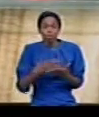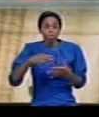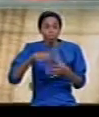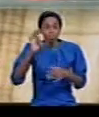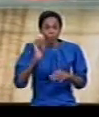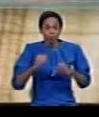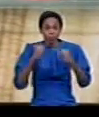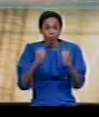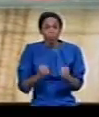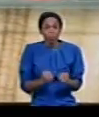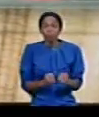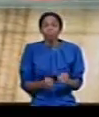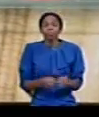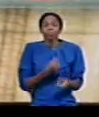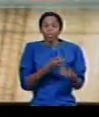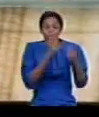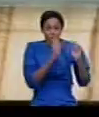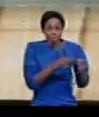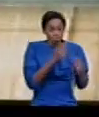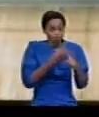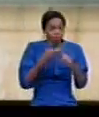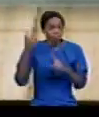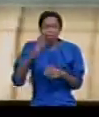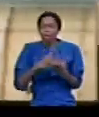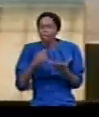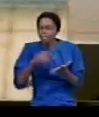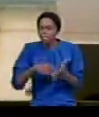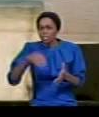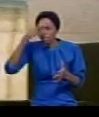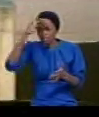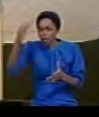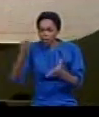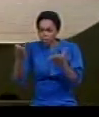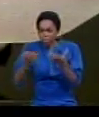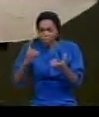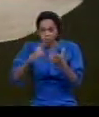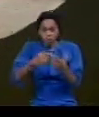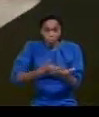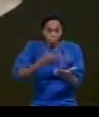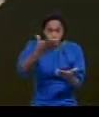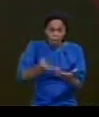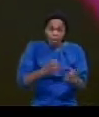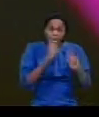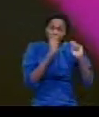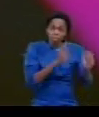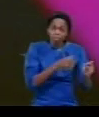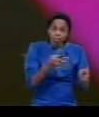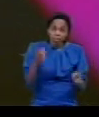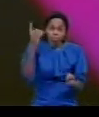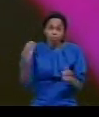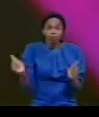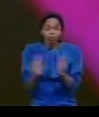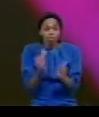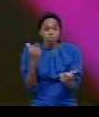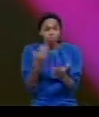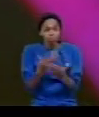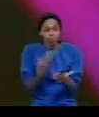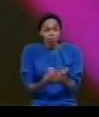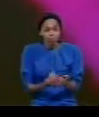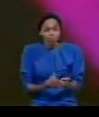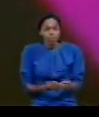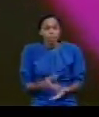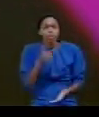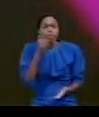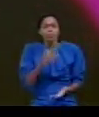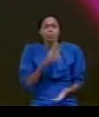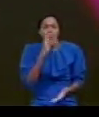gift, and this man wanted to buy the gift of God with money. You have thought that